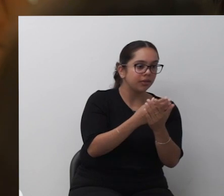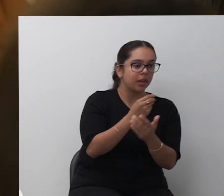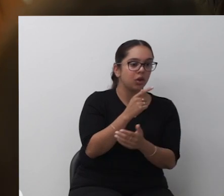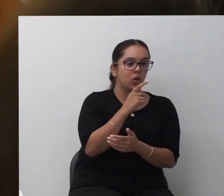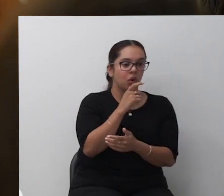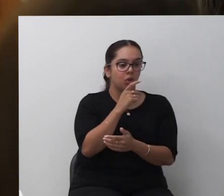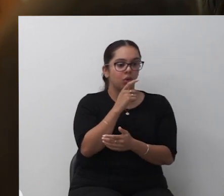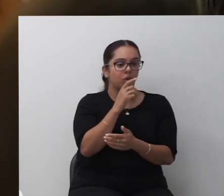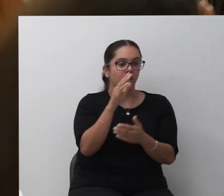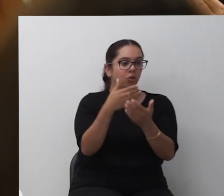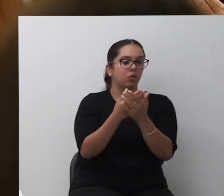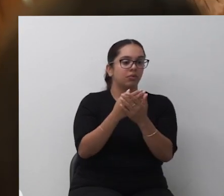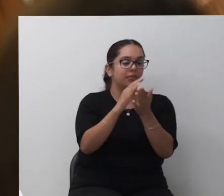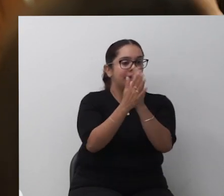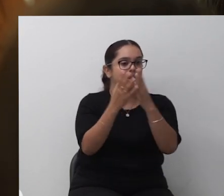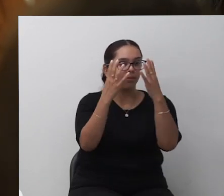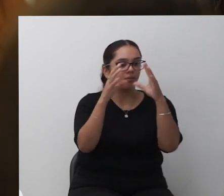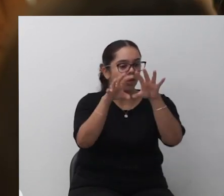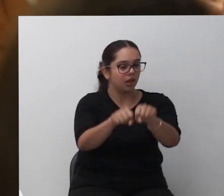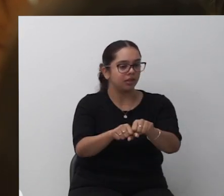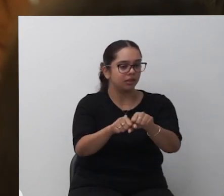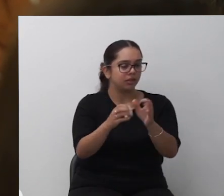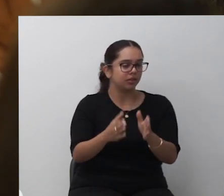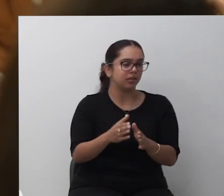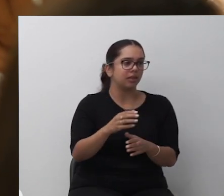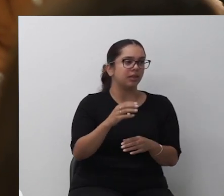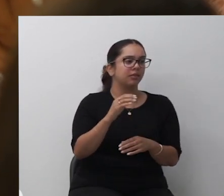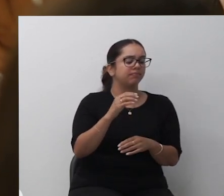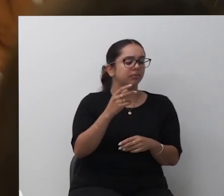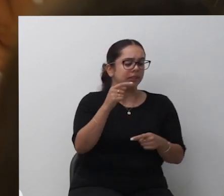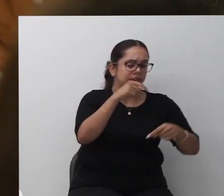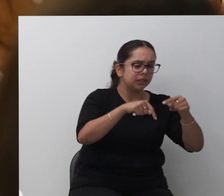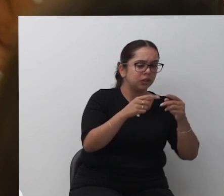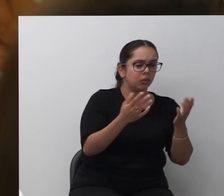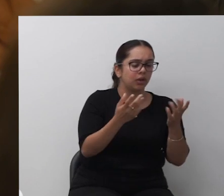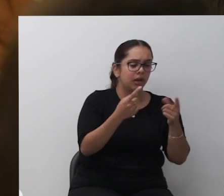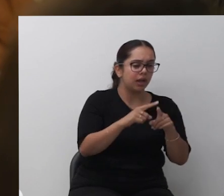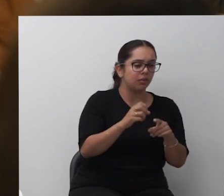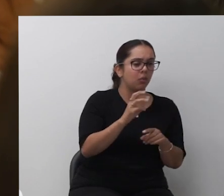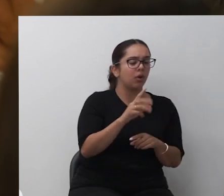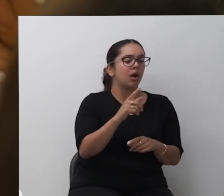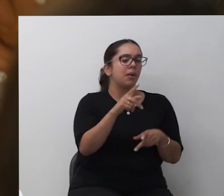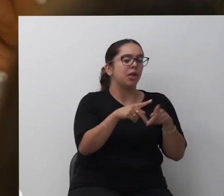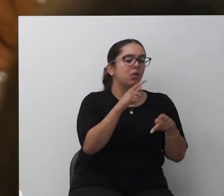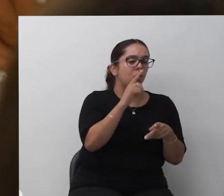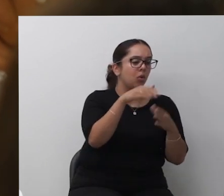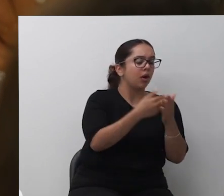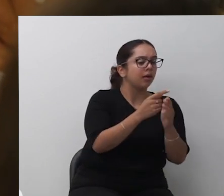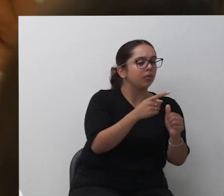came in as an occupier or colonizer, and kind of trying to trace all that and to go back to like, well, the people who were there